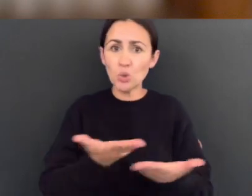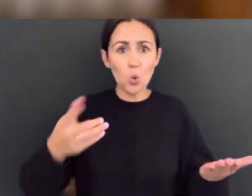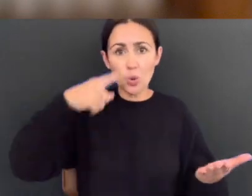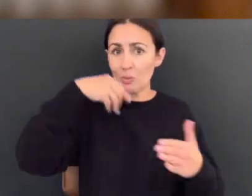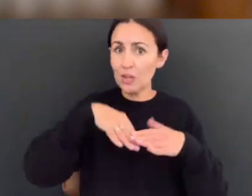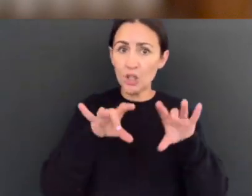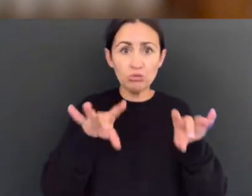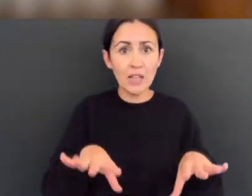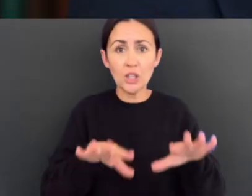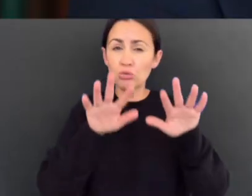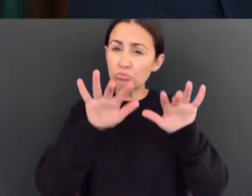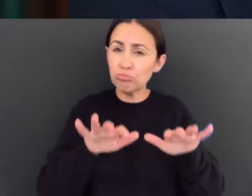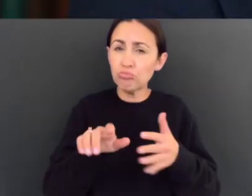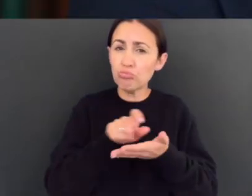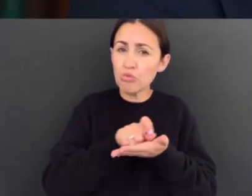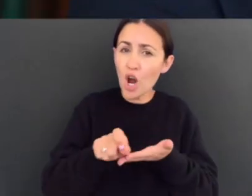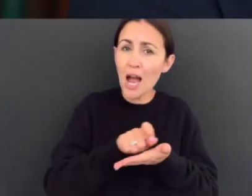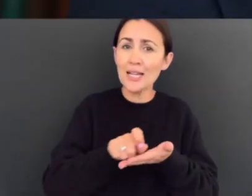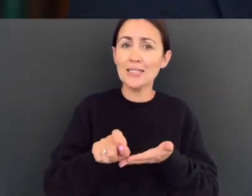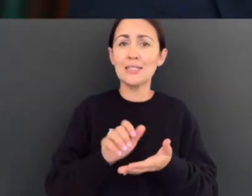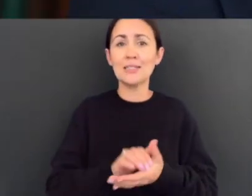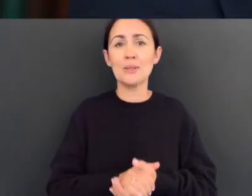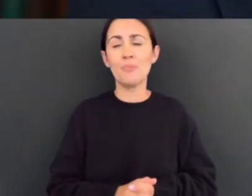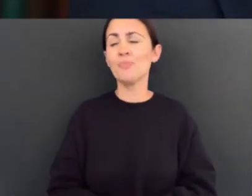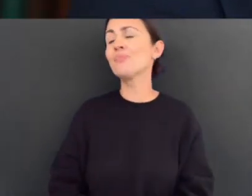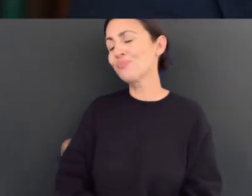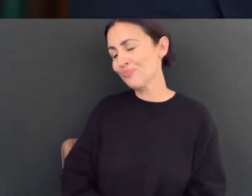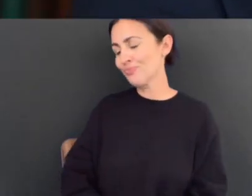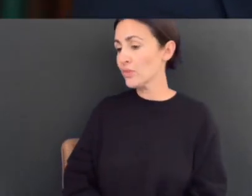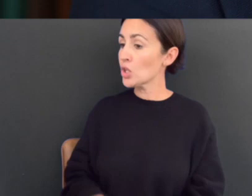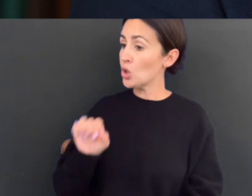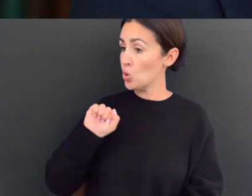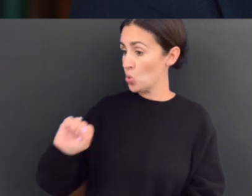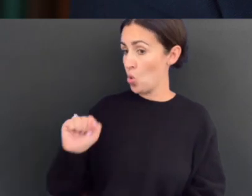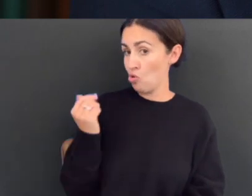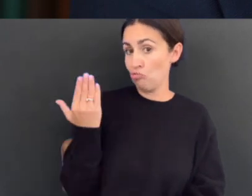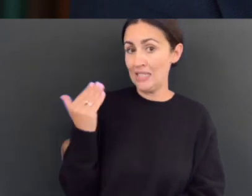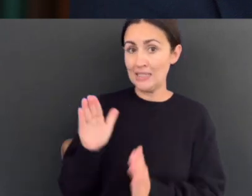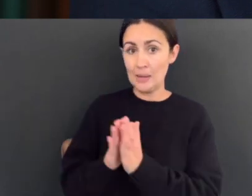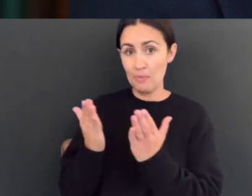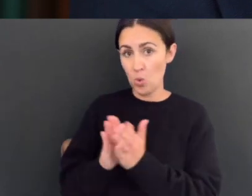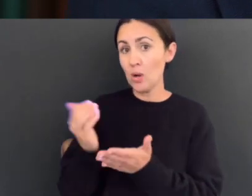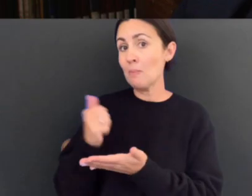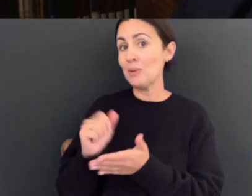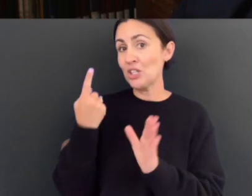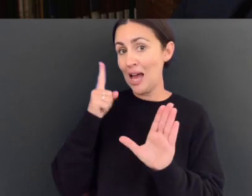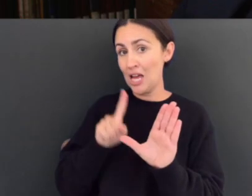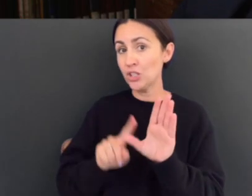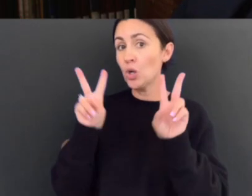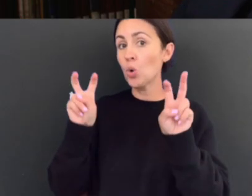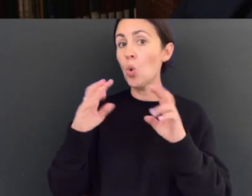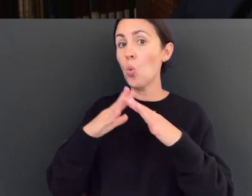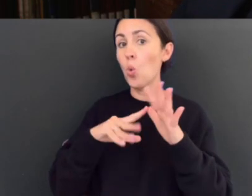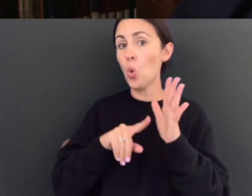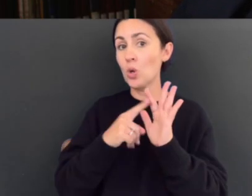other areas of the arts. So Arnold, your most recent book, which we published last year, is The Watermill. Are there